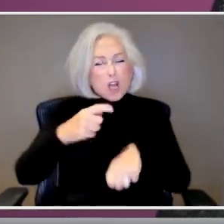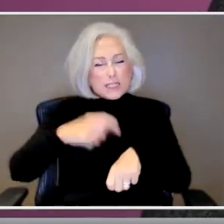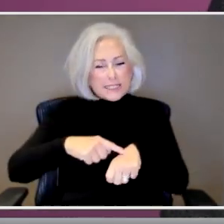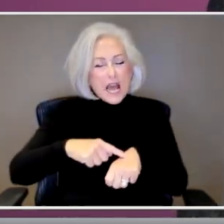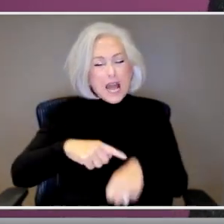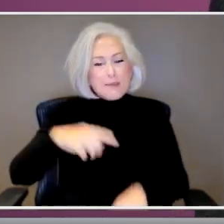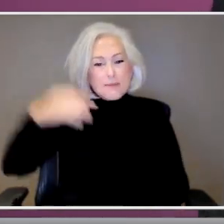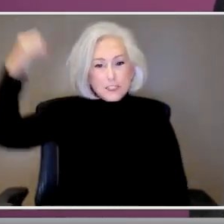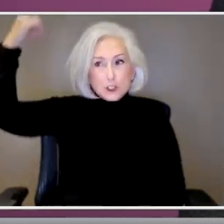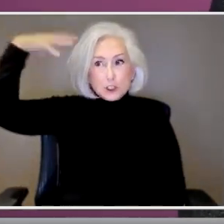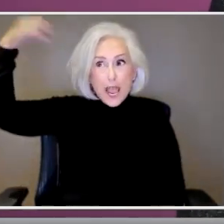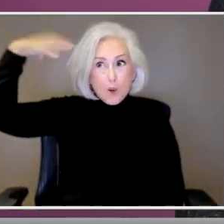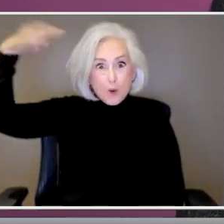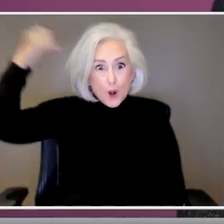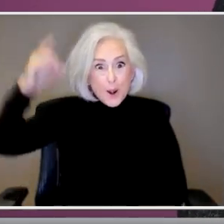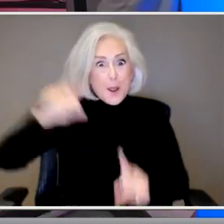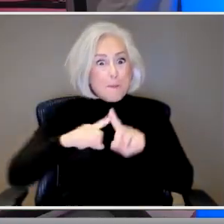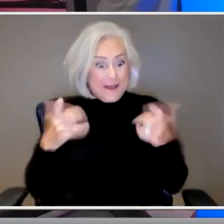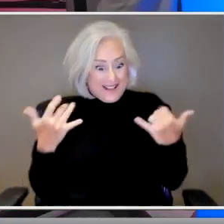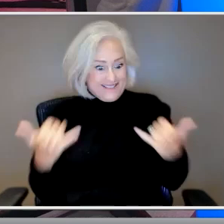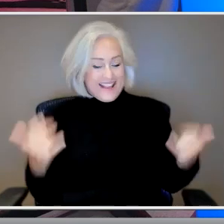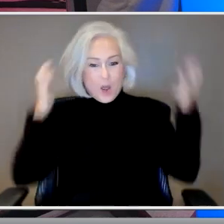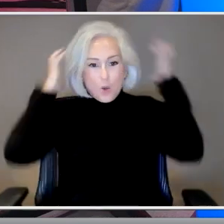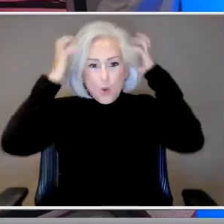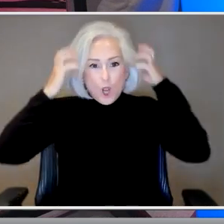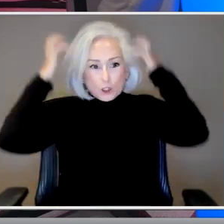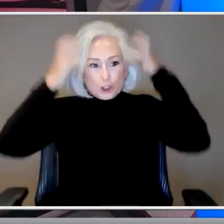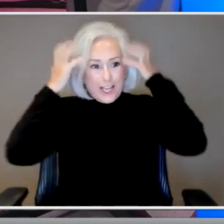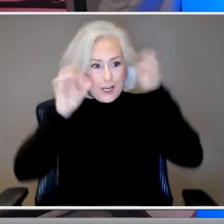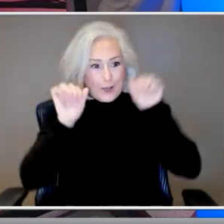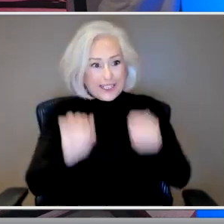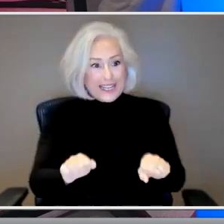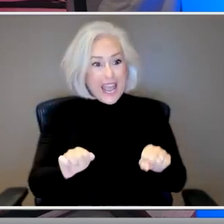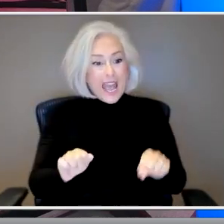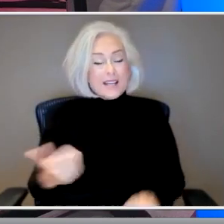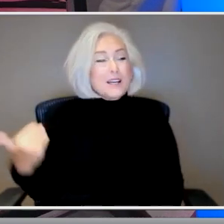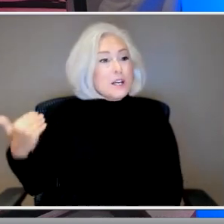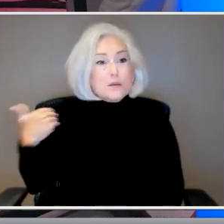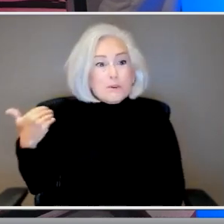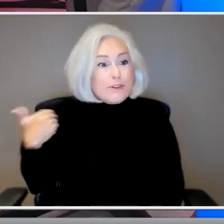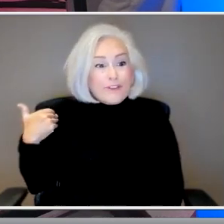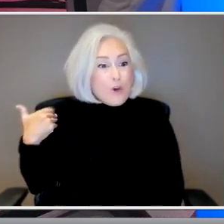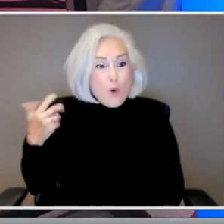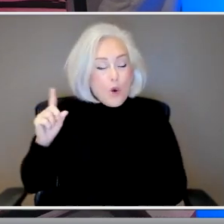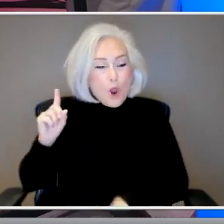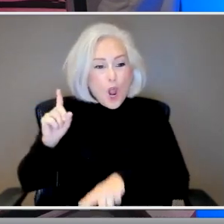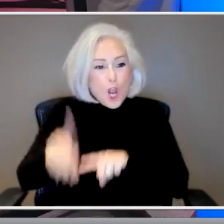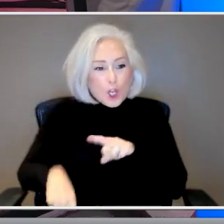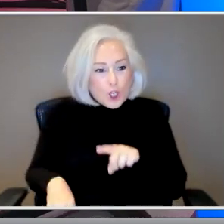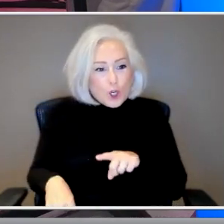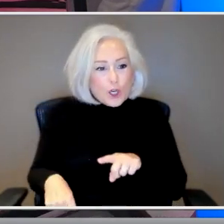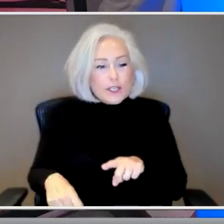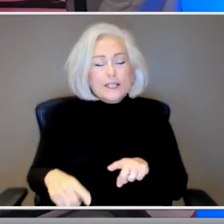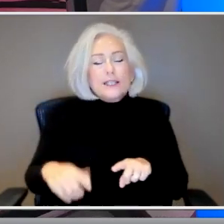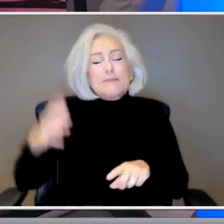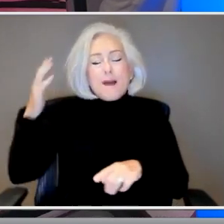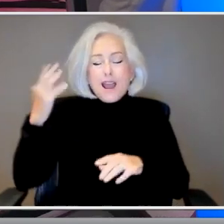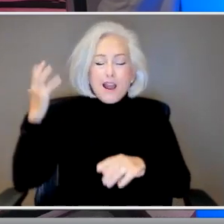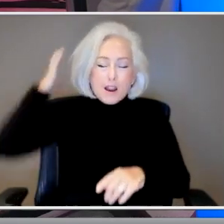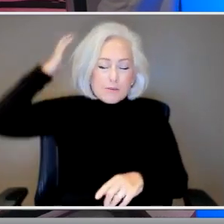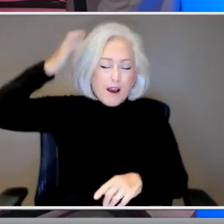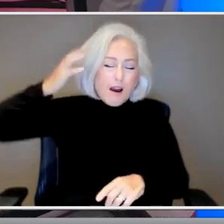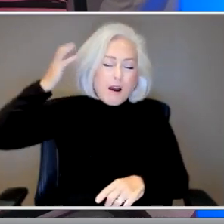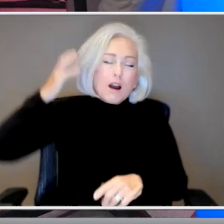wash my hair. And before you couldn't use it just would be so tired. If I had to work above my